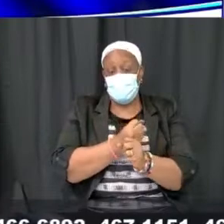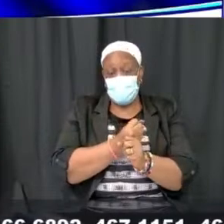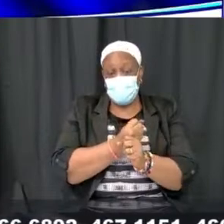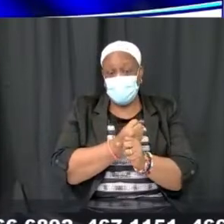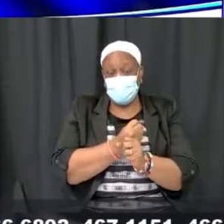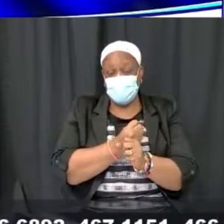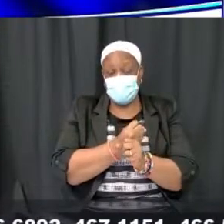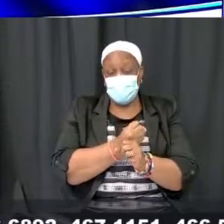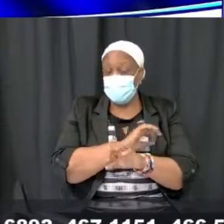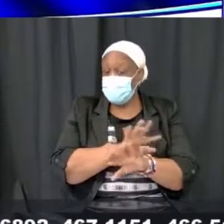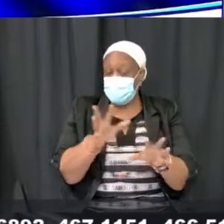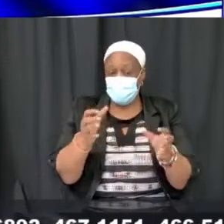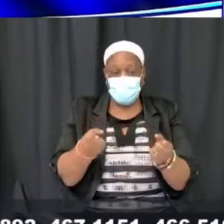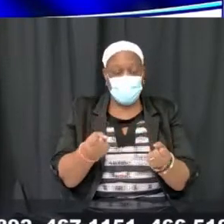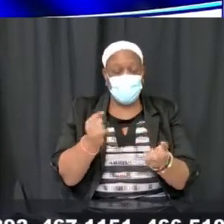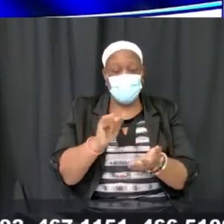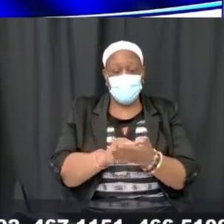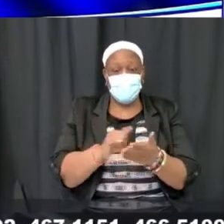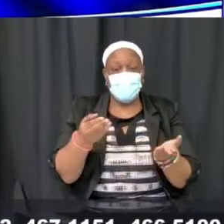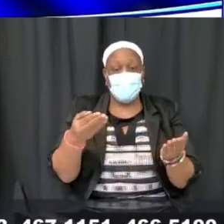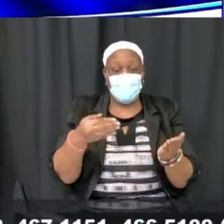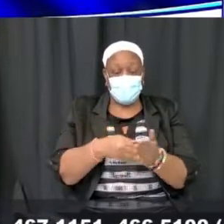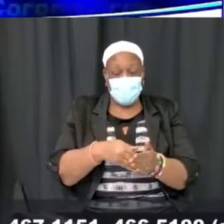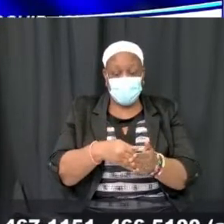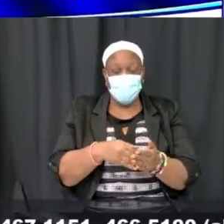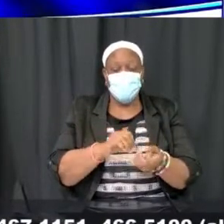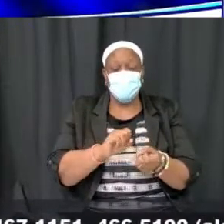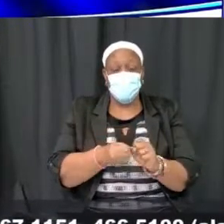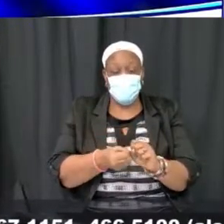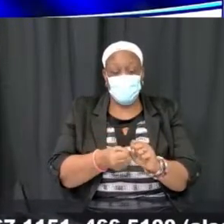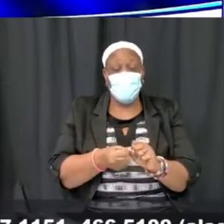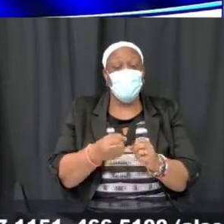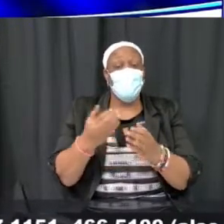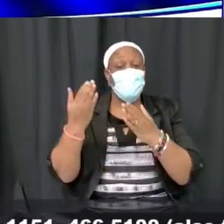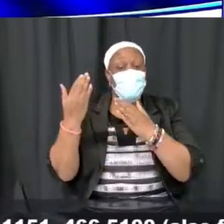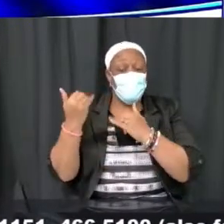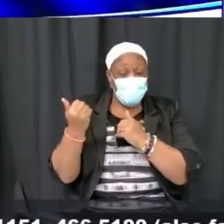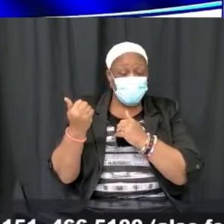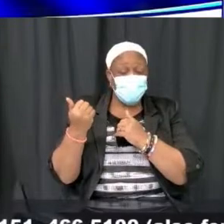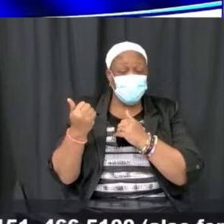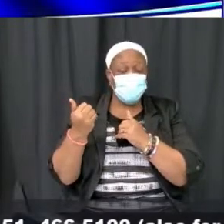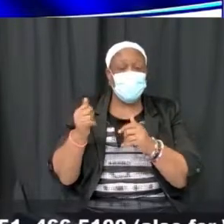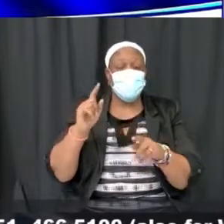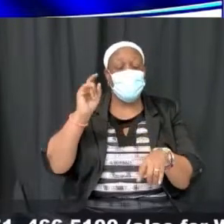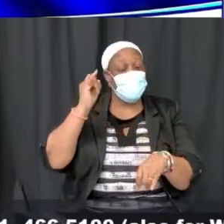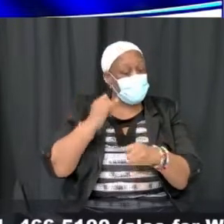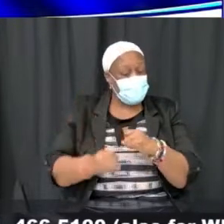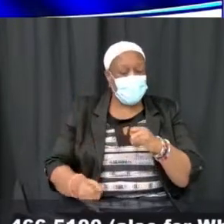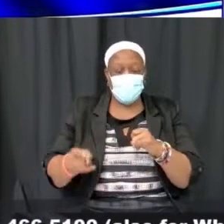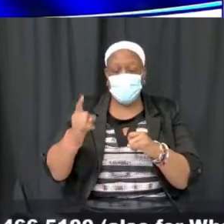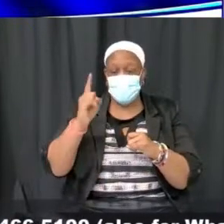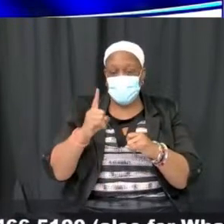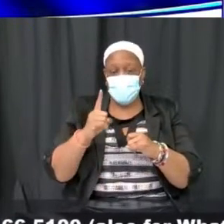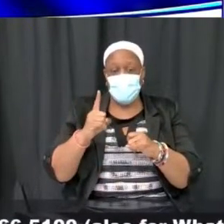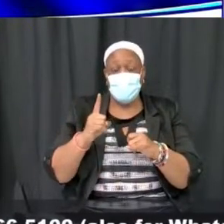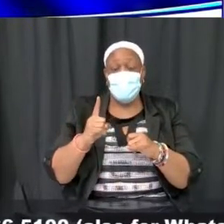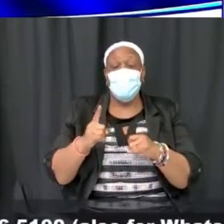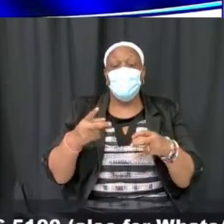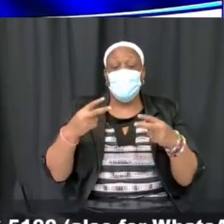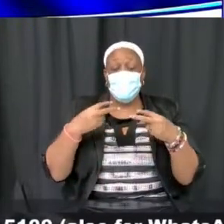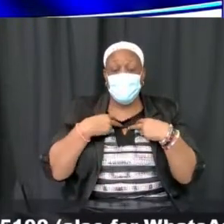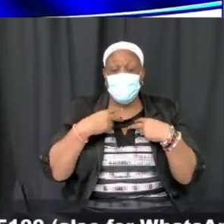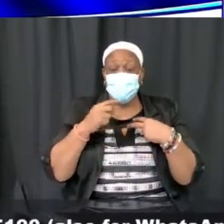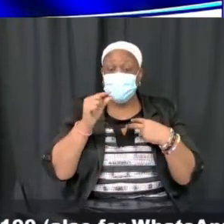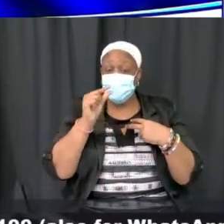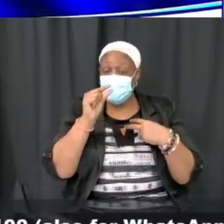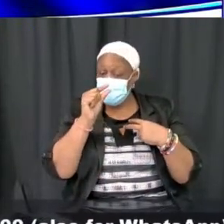done. Barbados has done similar, and we are looking at the best practice throughout the Caribbean region and by extension,